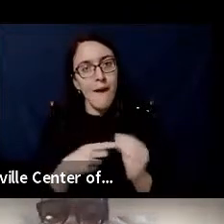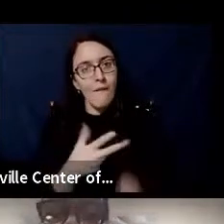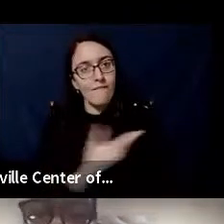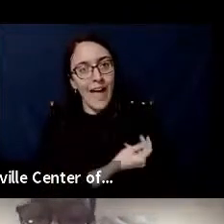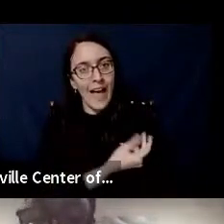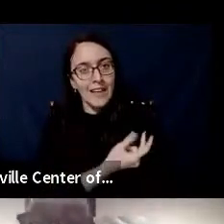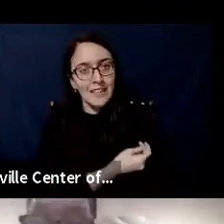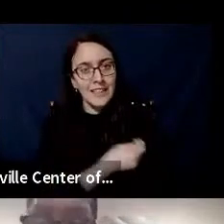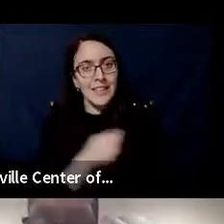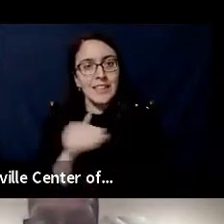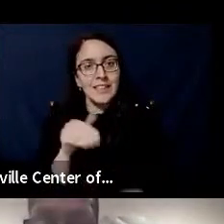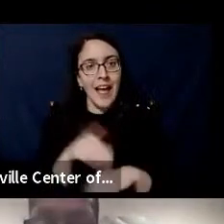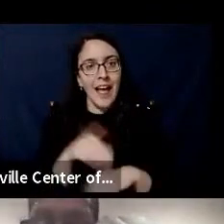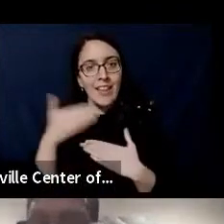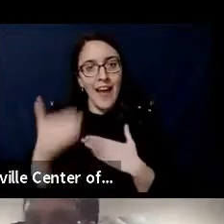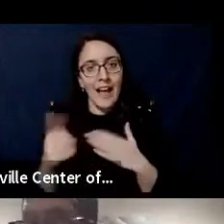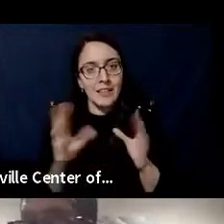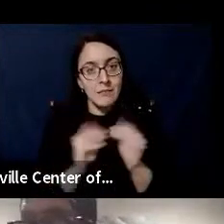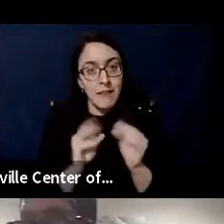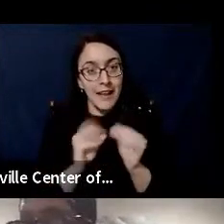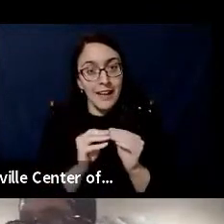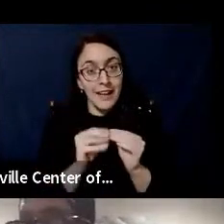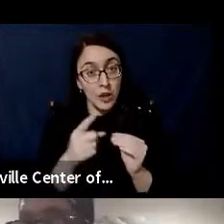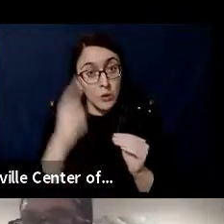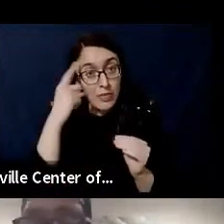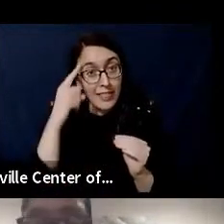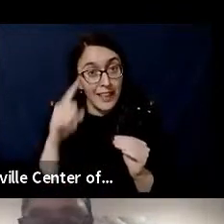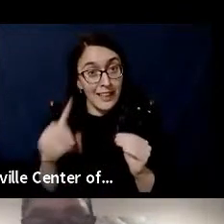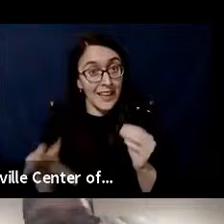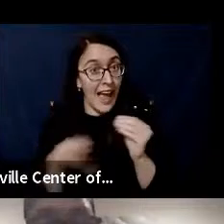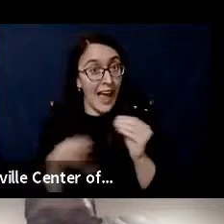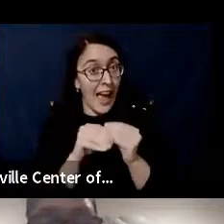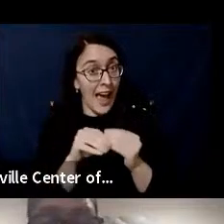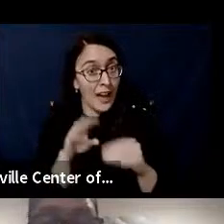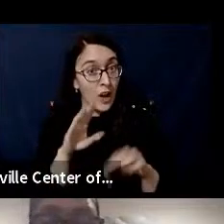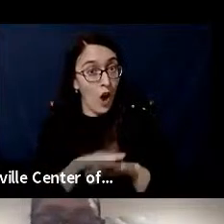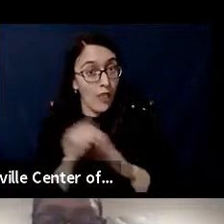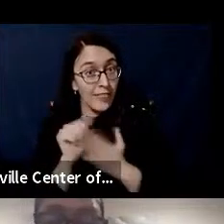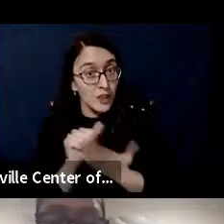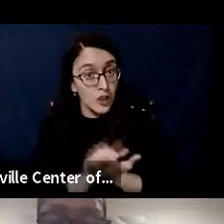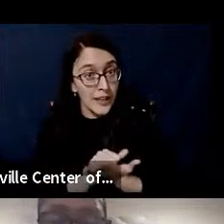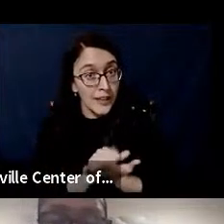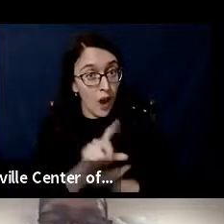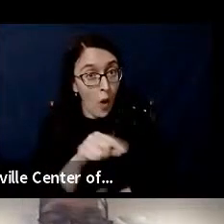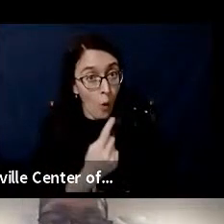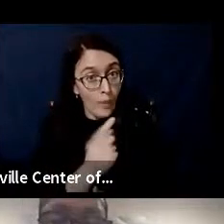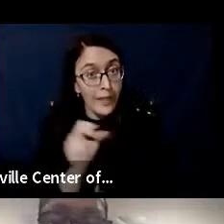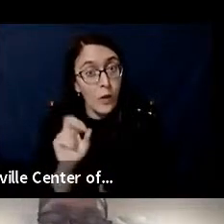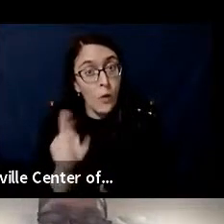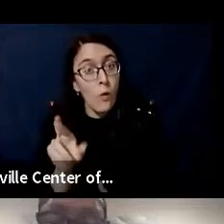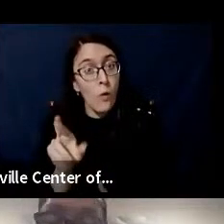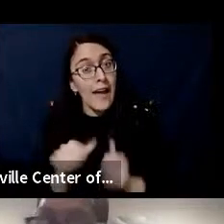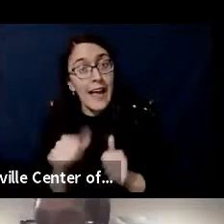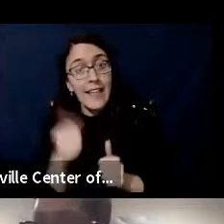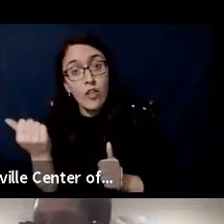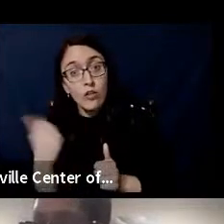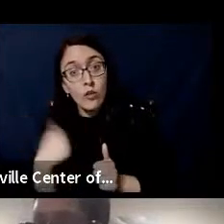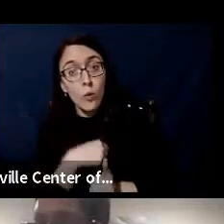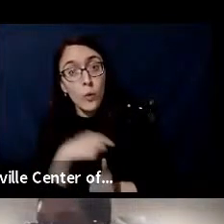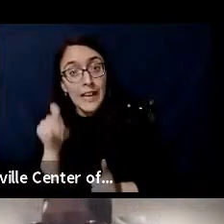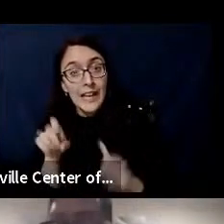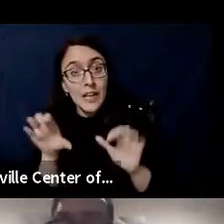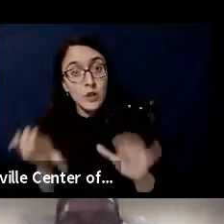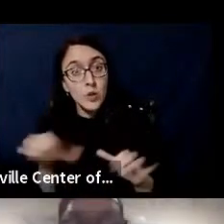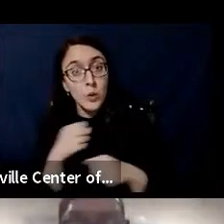meeting, is it a matter of just putting it on the agenda, or is there, there are other things we need to do to make that happen?